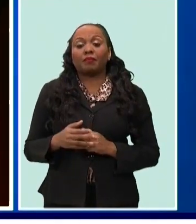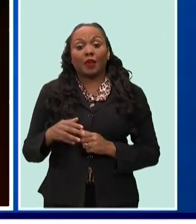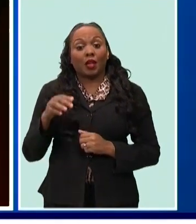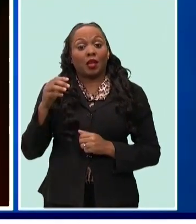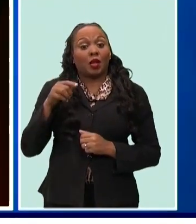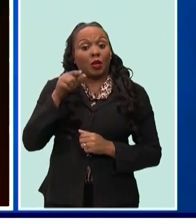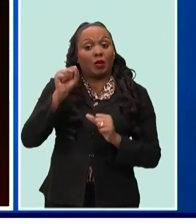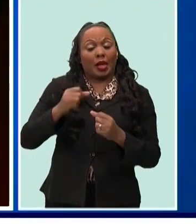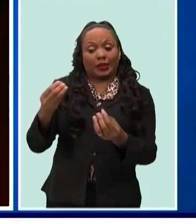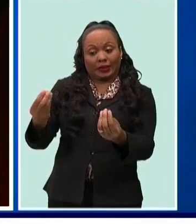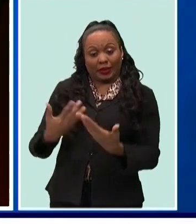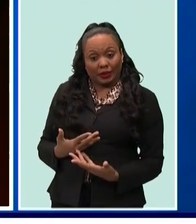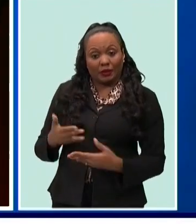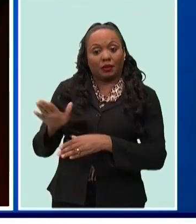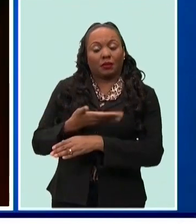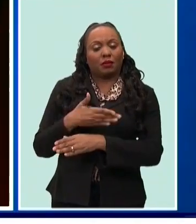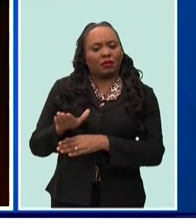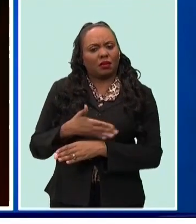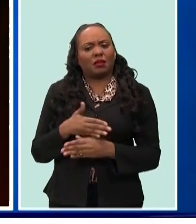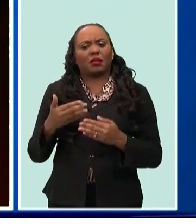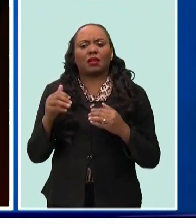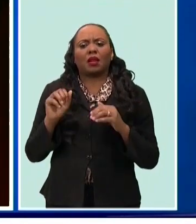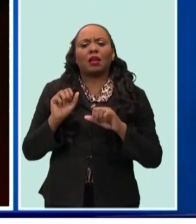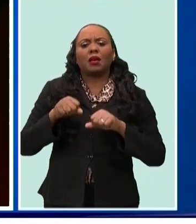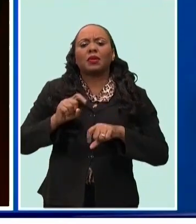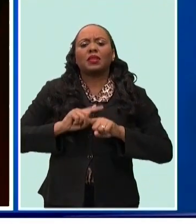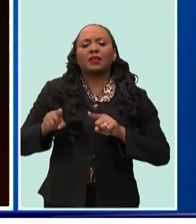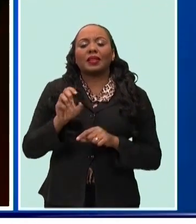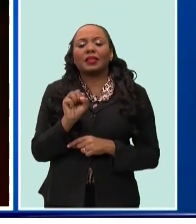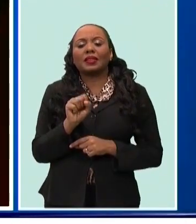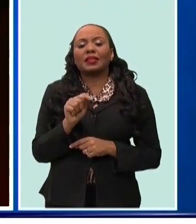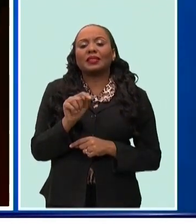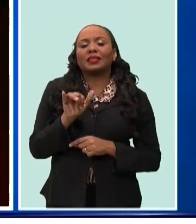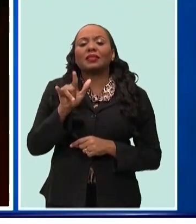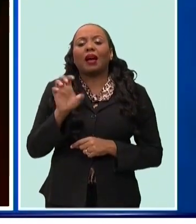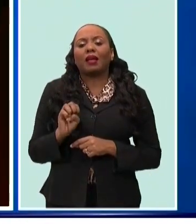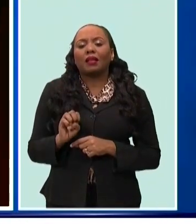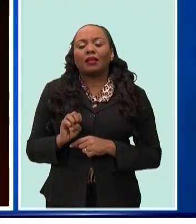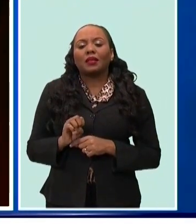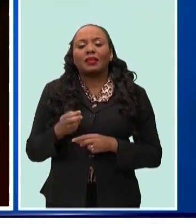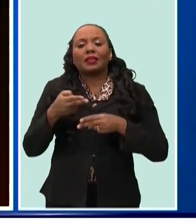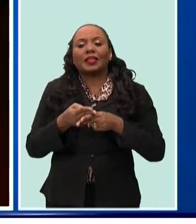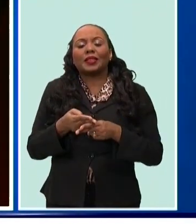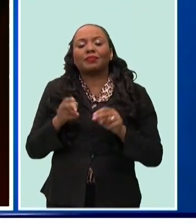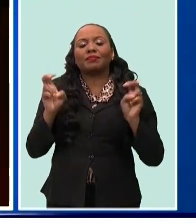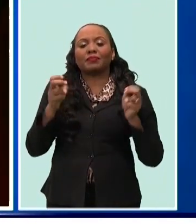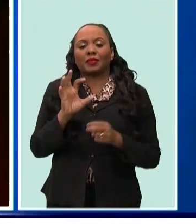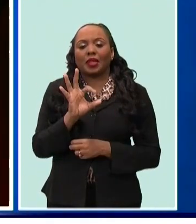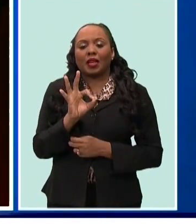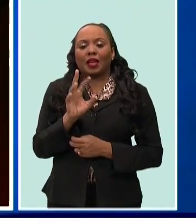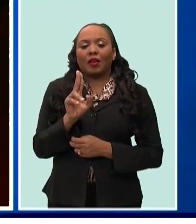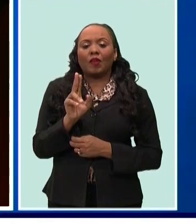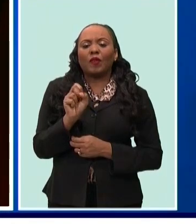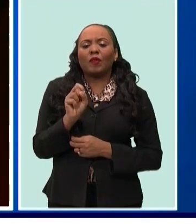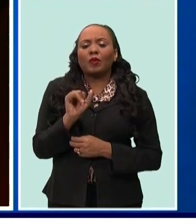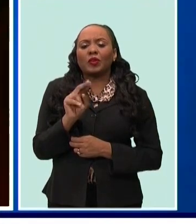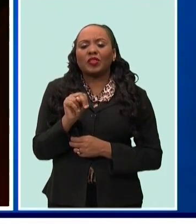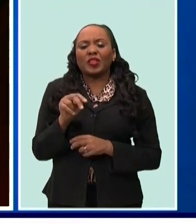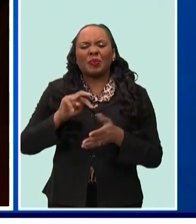your songs that have a fusion. And when we say a fusion, we mean a 50-50 fusion. So you could